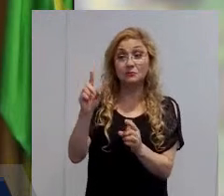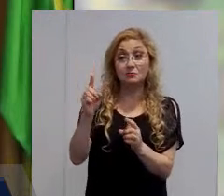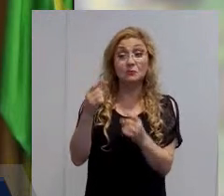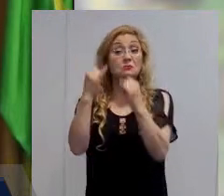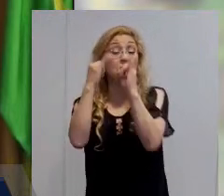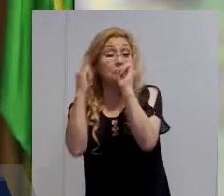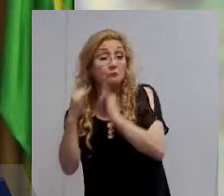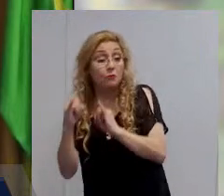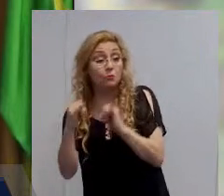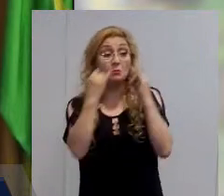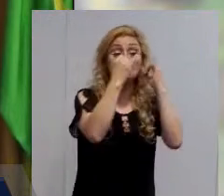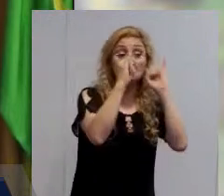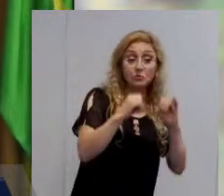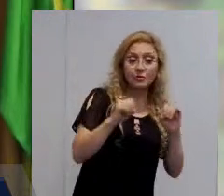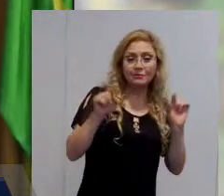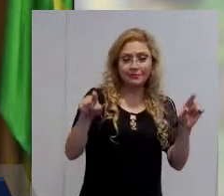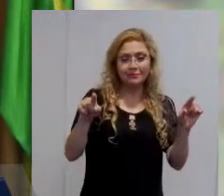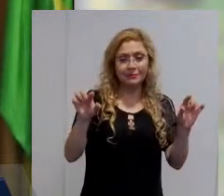thankfully,